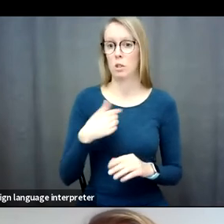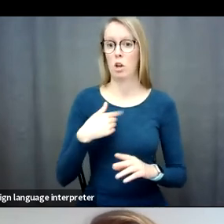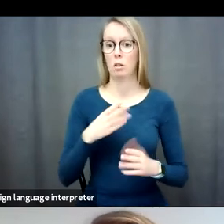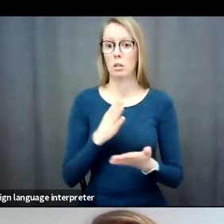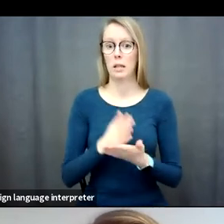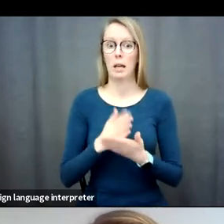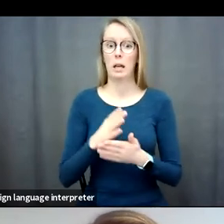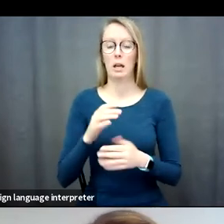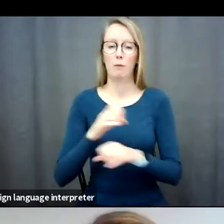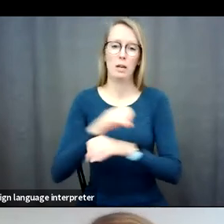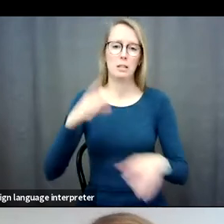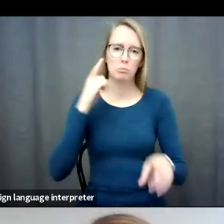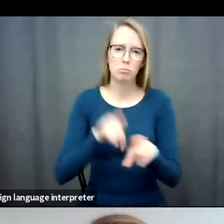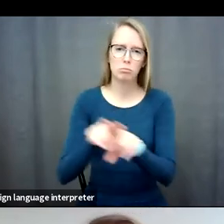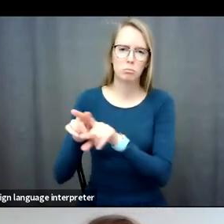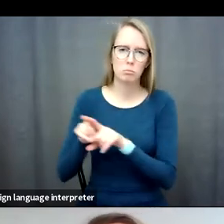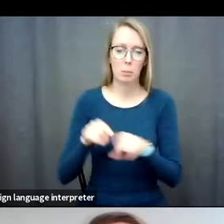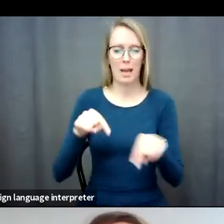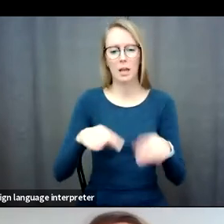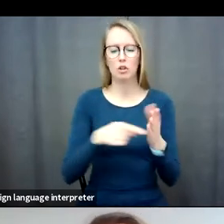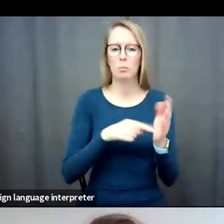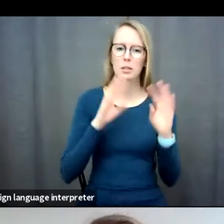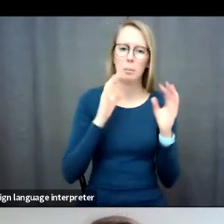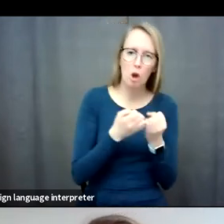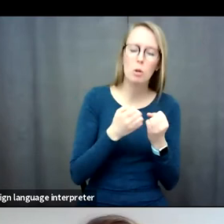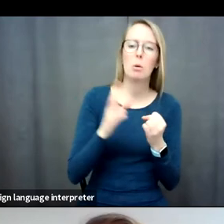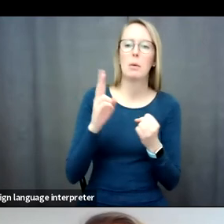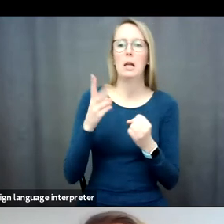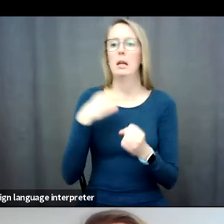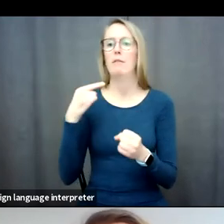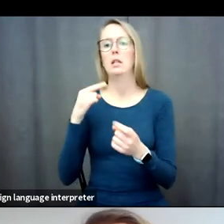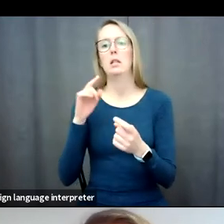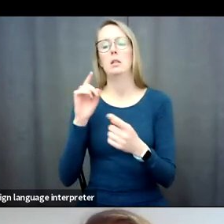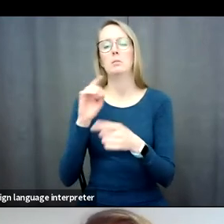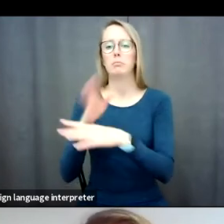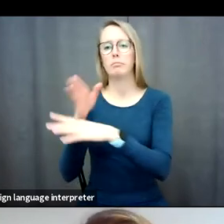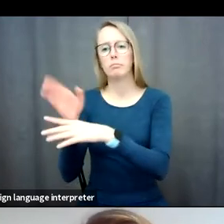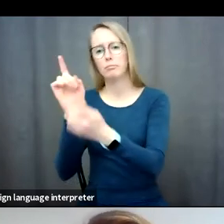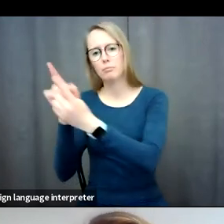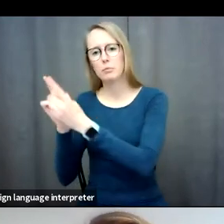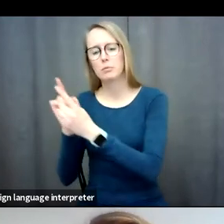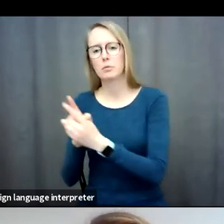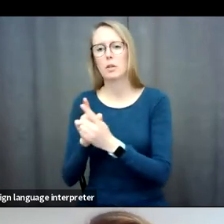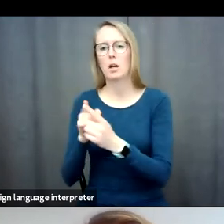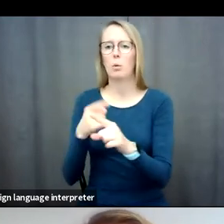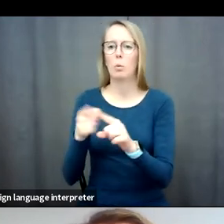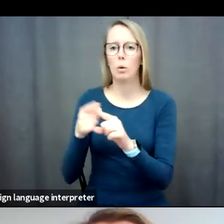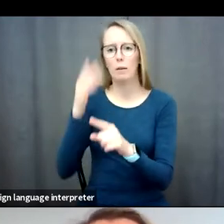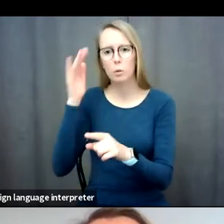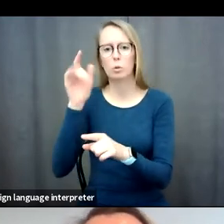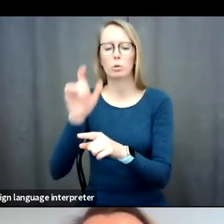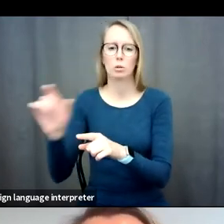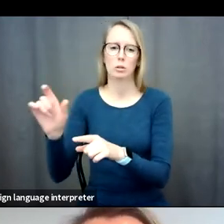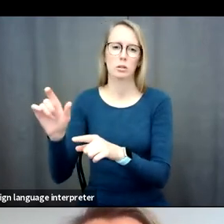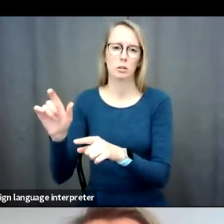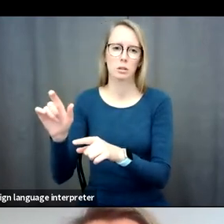everyone agrees, like in a seminar like this, or when we are out there talking to the helpers that we are designed to help, they